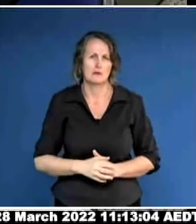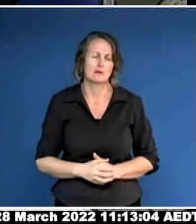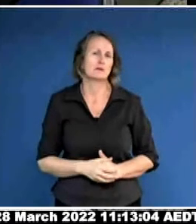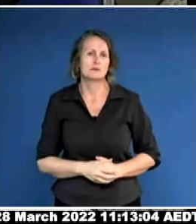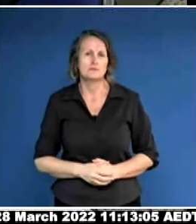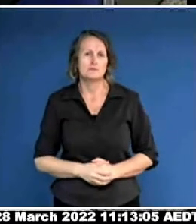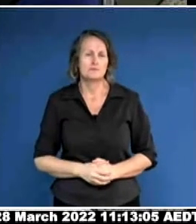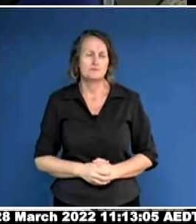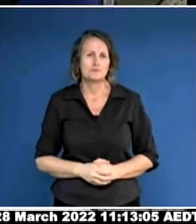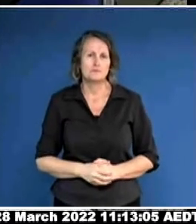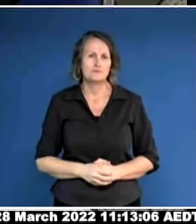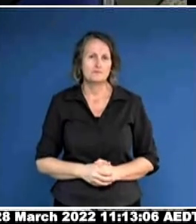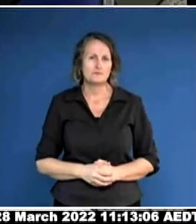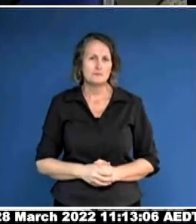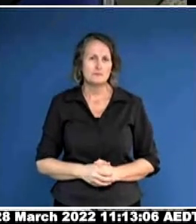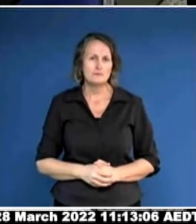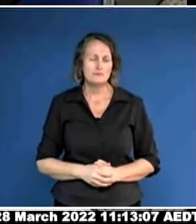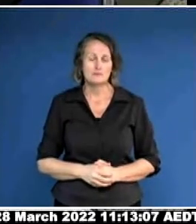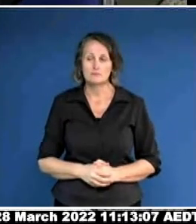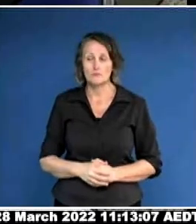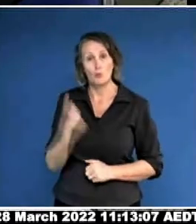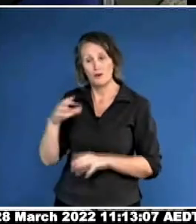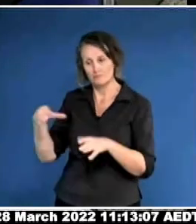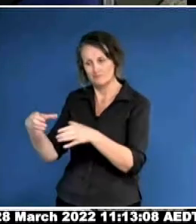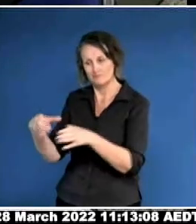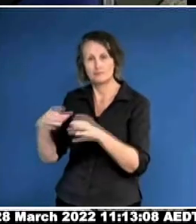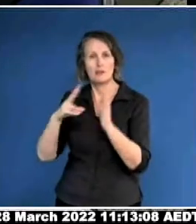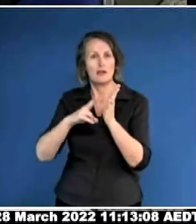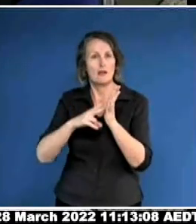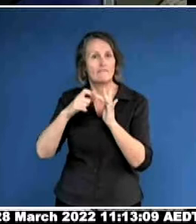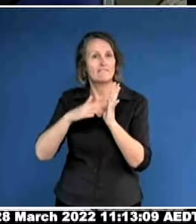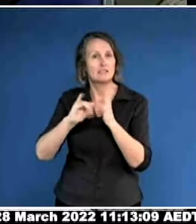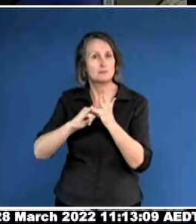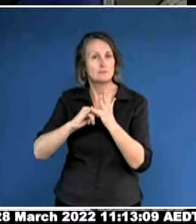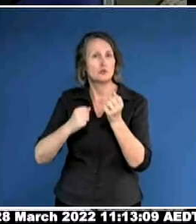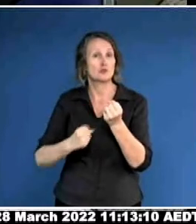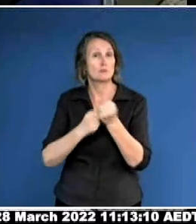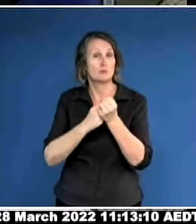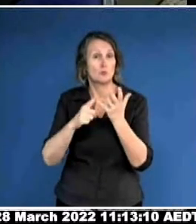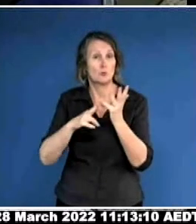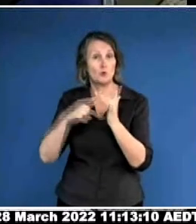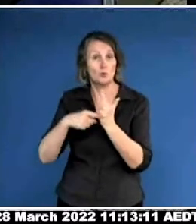The person from the victim support unit helped me go to court and did a good job.